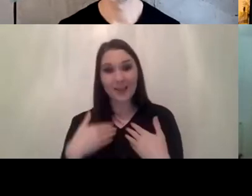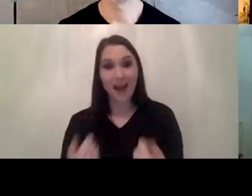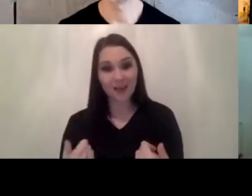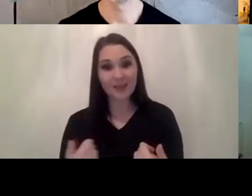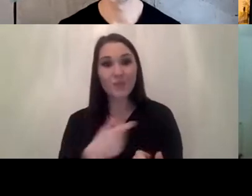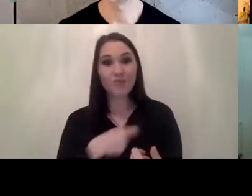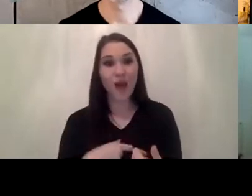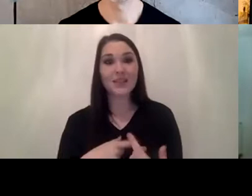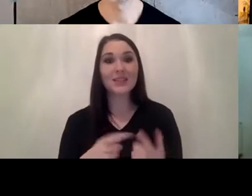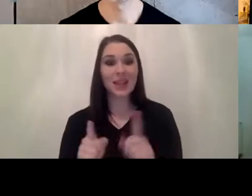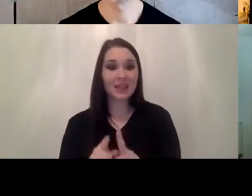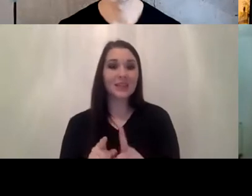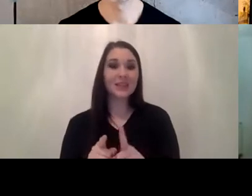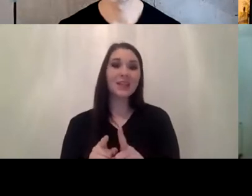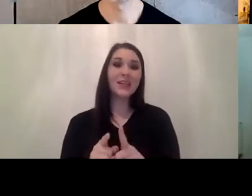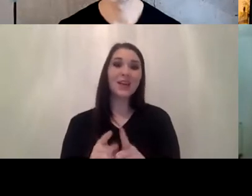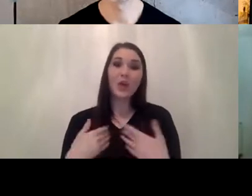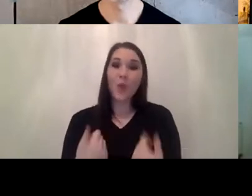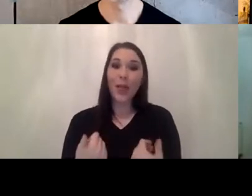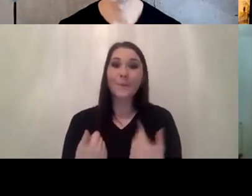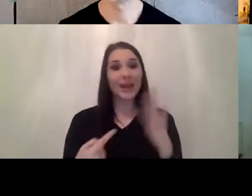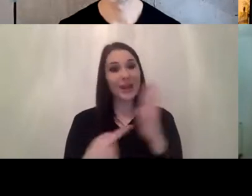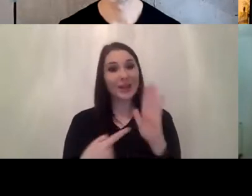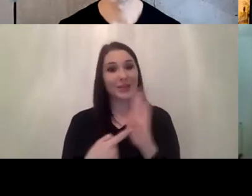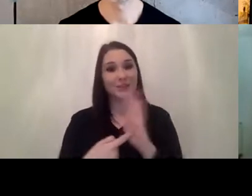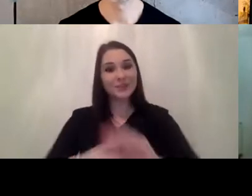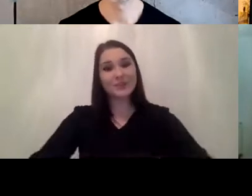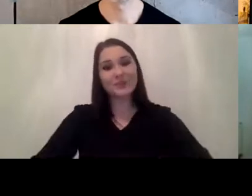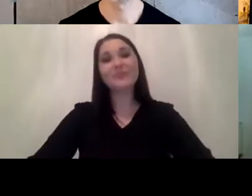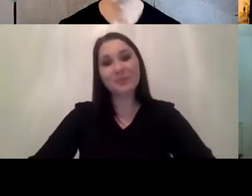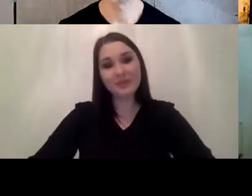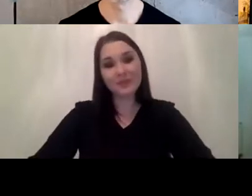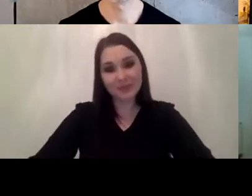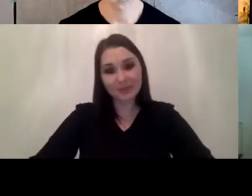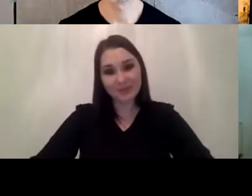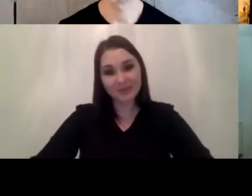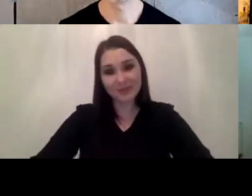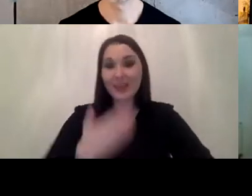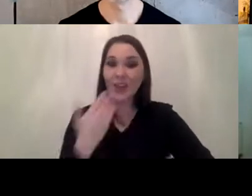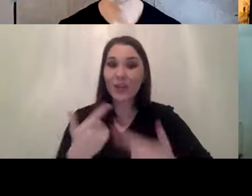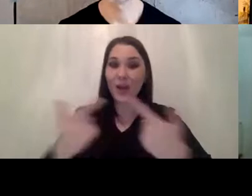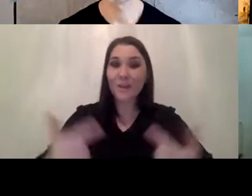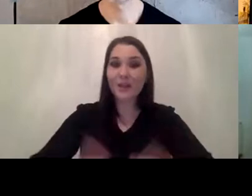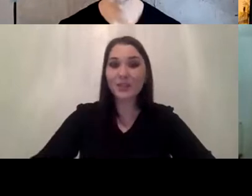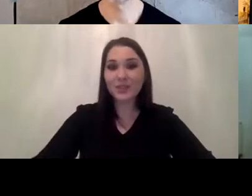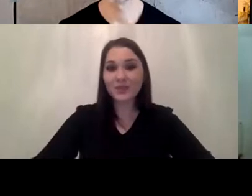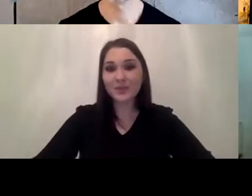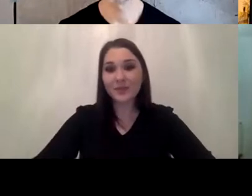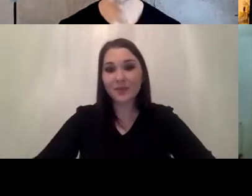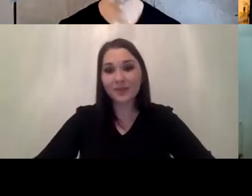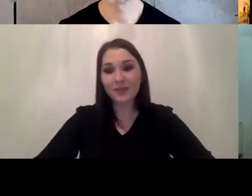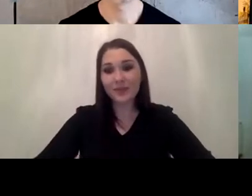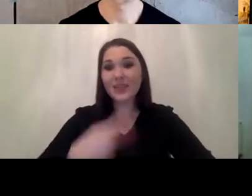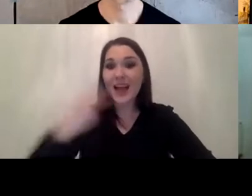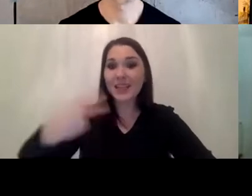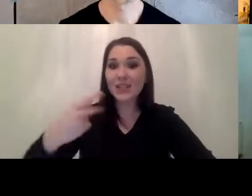branding almost, and well-being as a full. Okay, thank you very much. And do we have the answers for the poll,